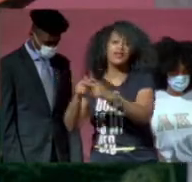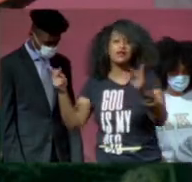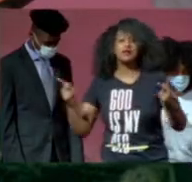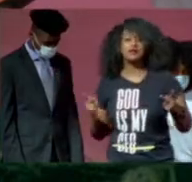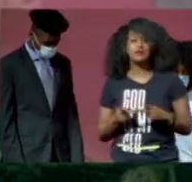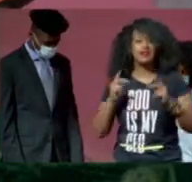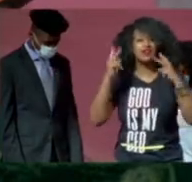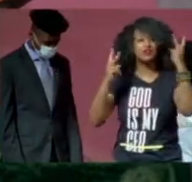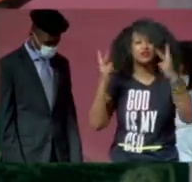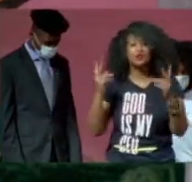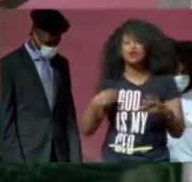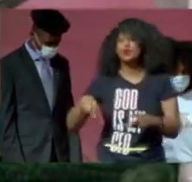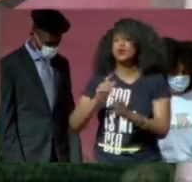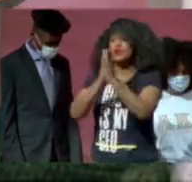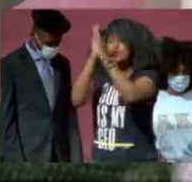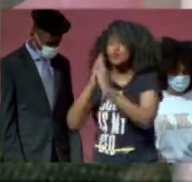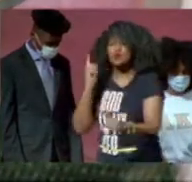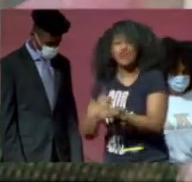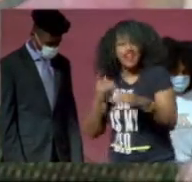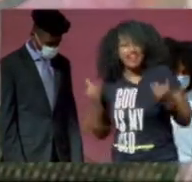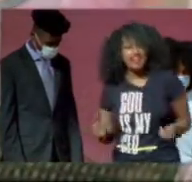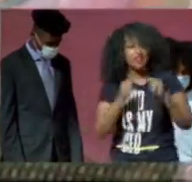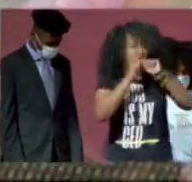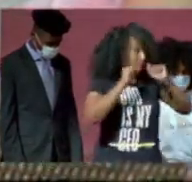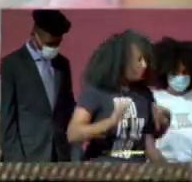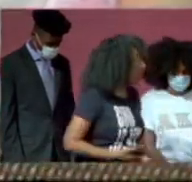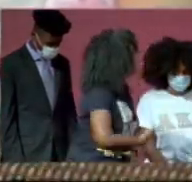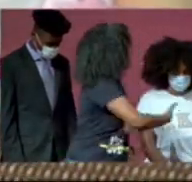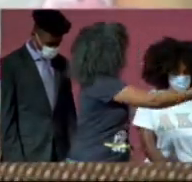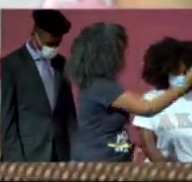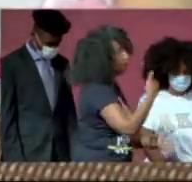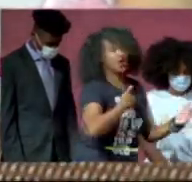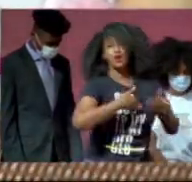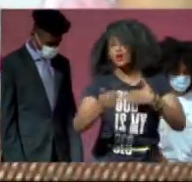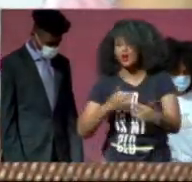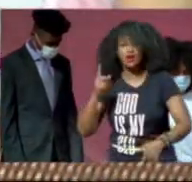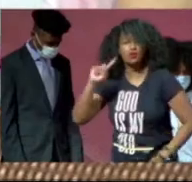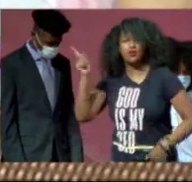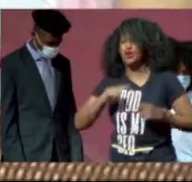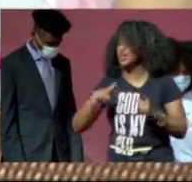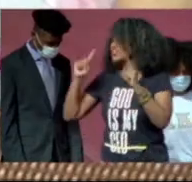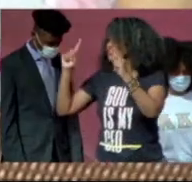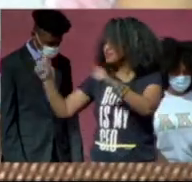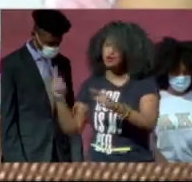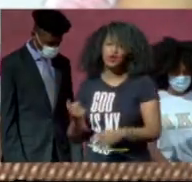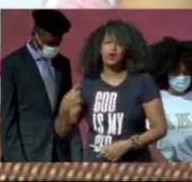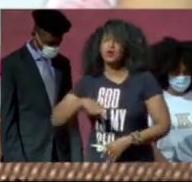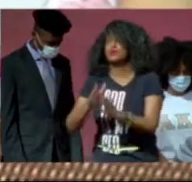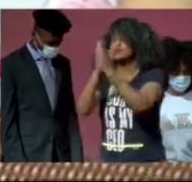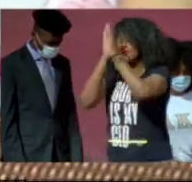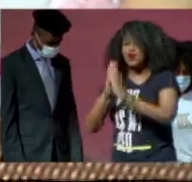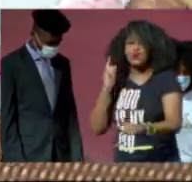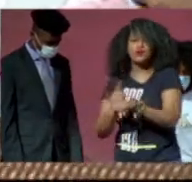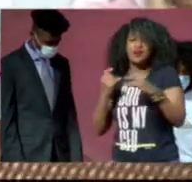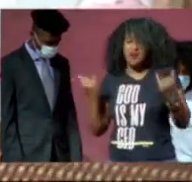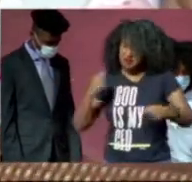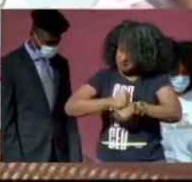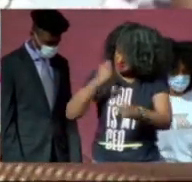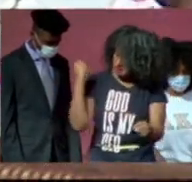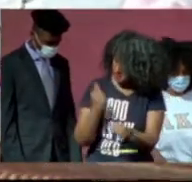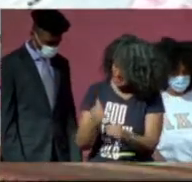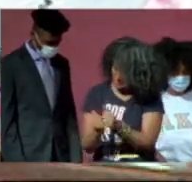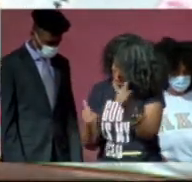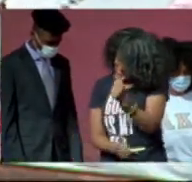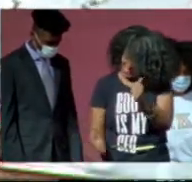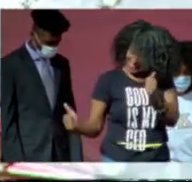We ask right now that you would bless them in their going out and in their coming in, Lord. Lord, we ask right now that you would make them the head and